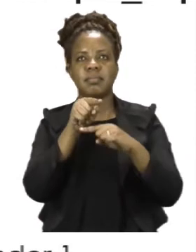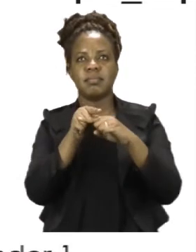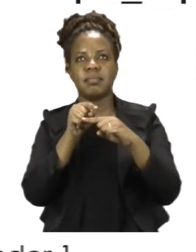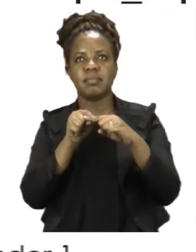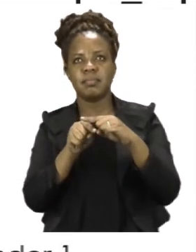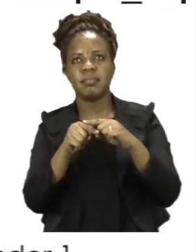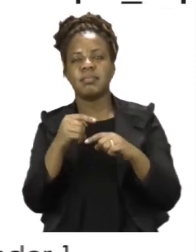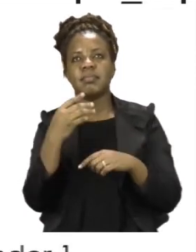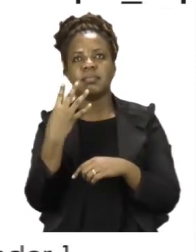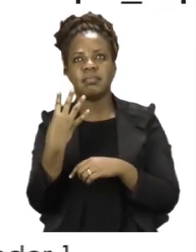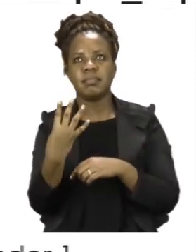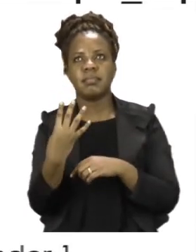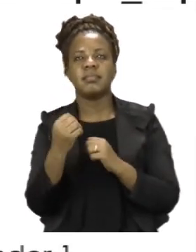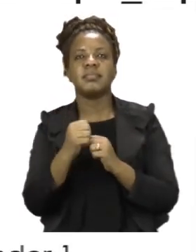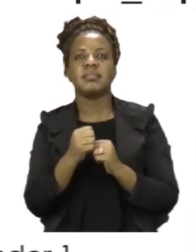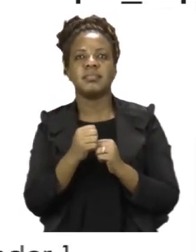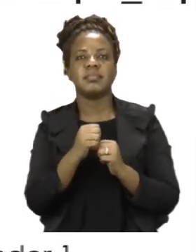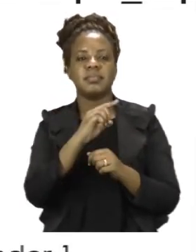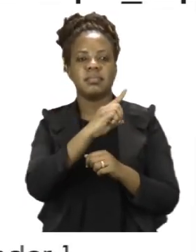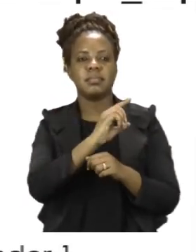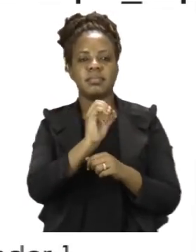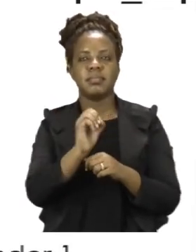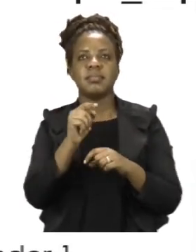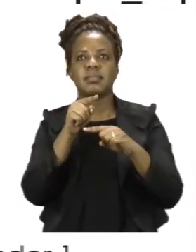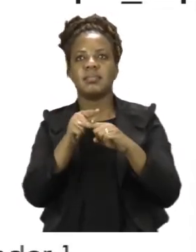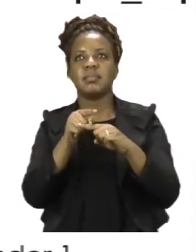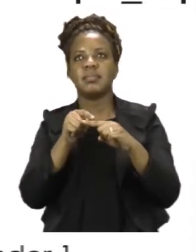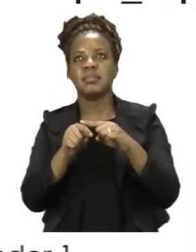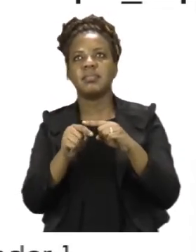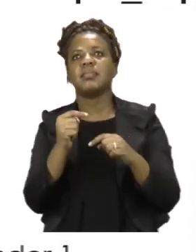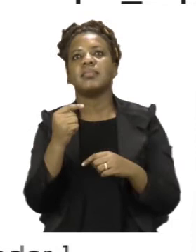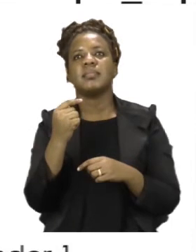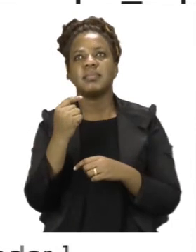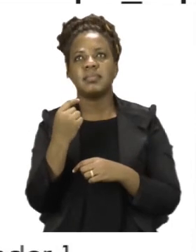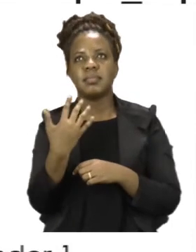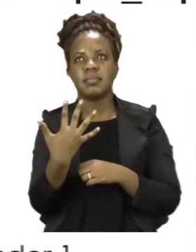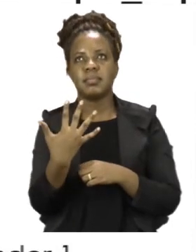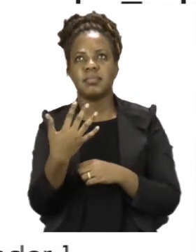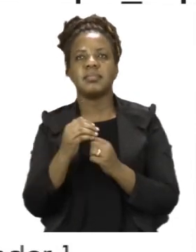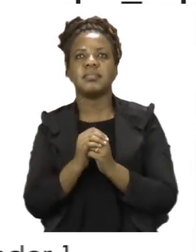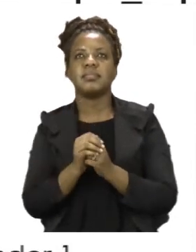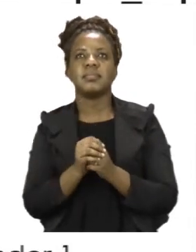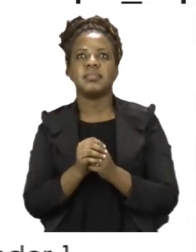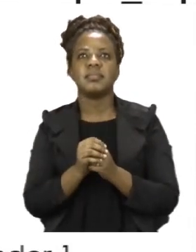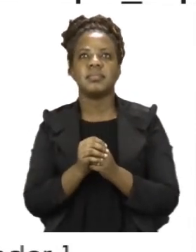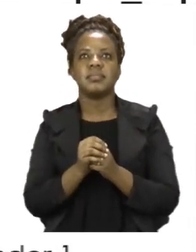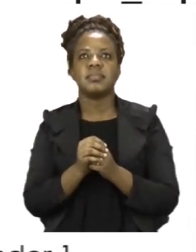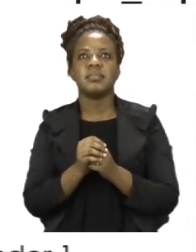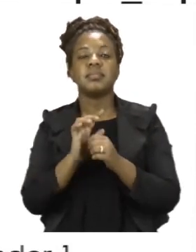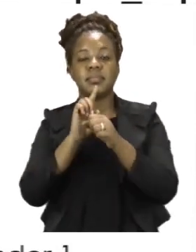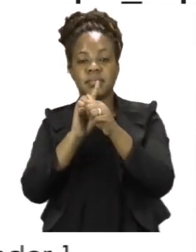we divide by 5. So our sum, when we read it, the first one would